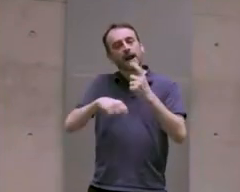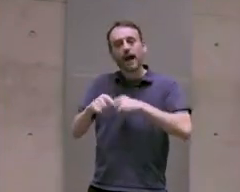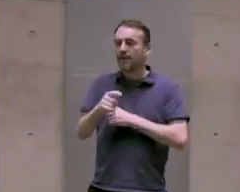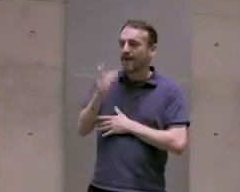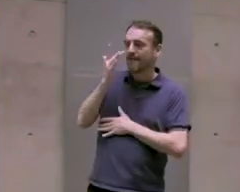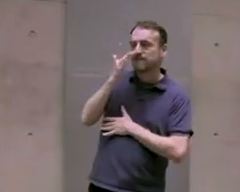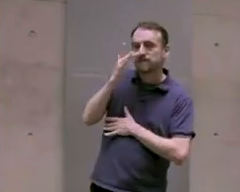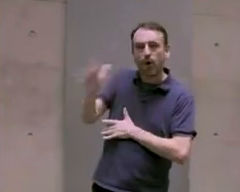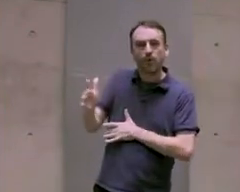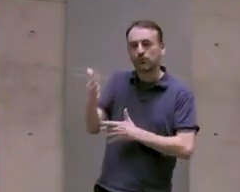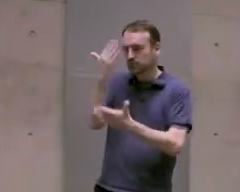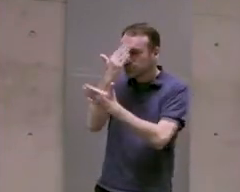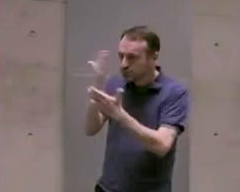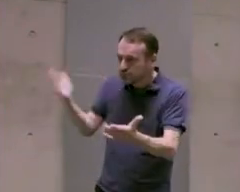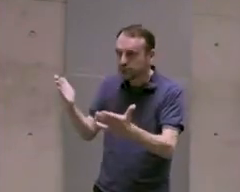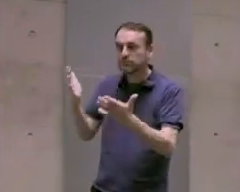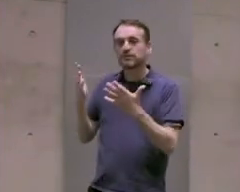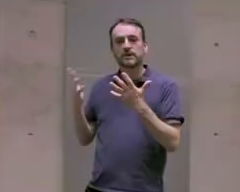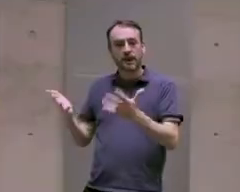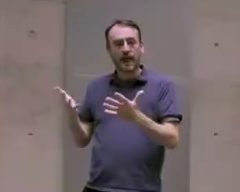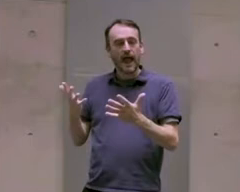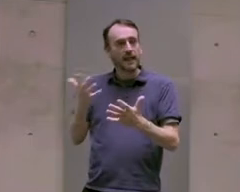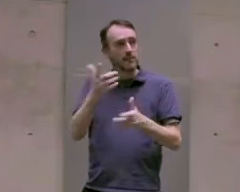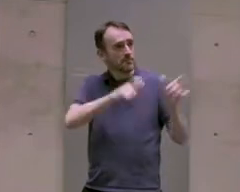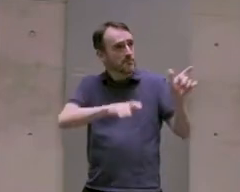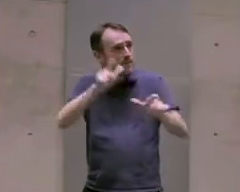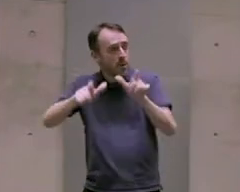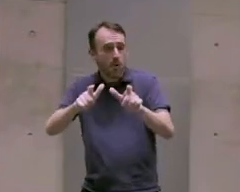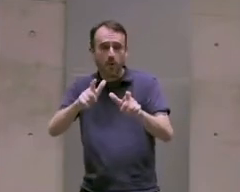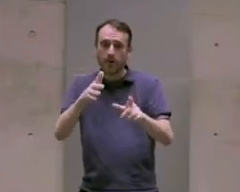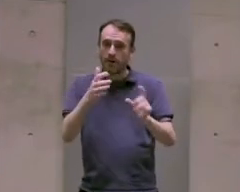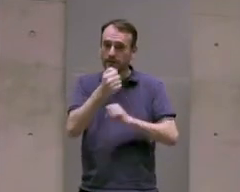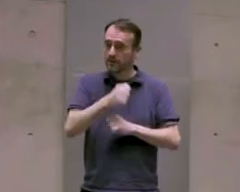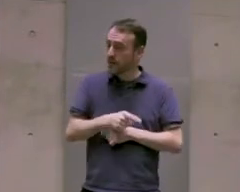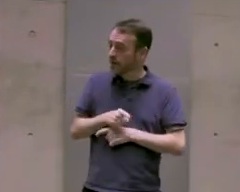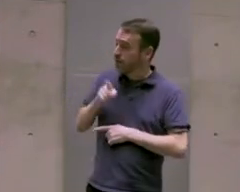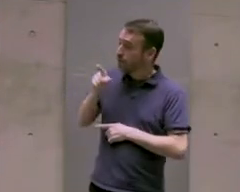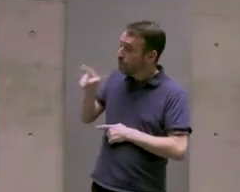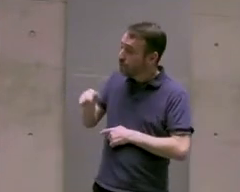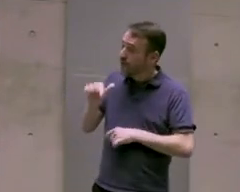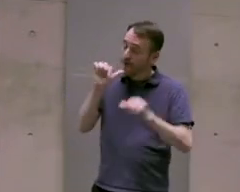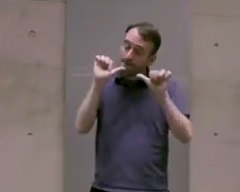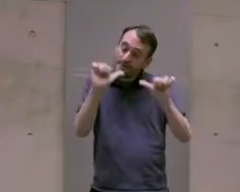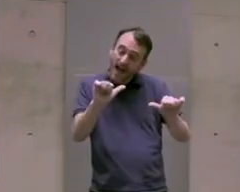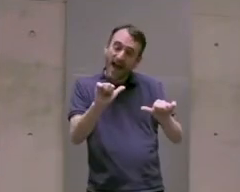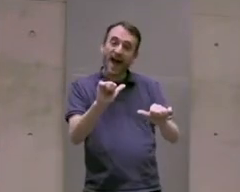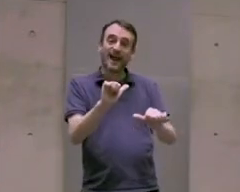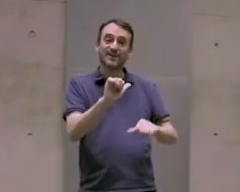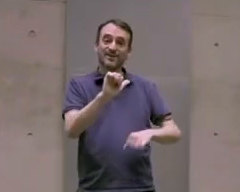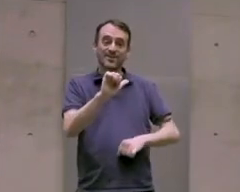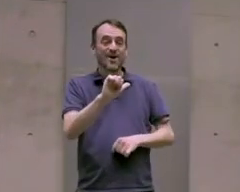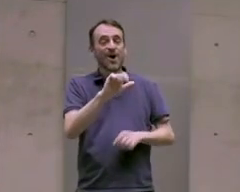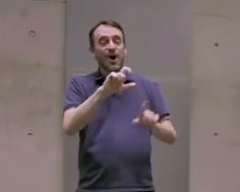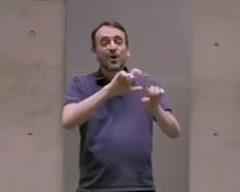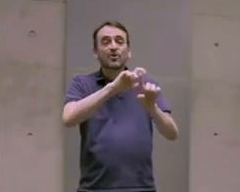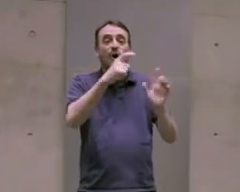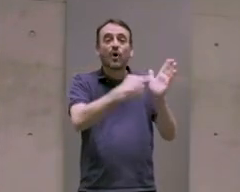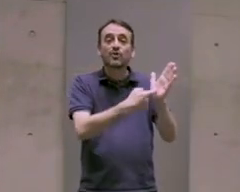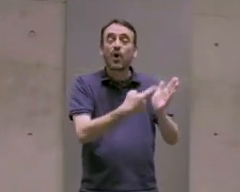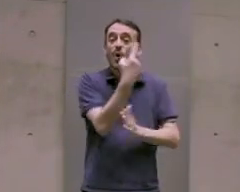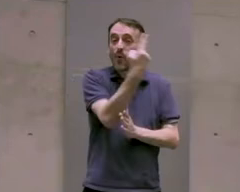me of we won people over with that. You're a fan of Doctor Who. I'm a massive fan of Doctor Who. If you were